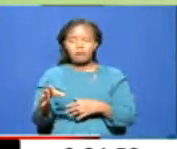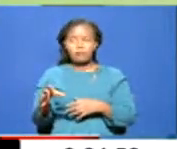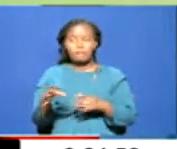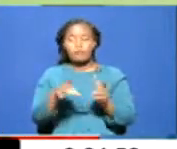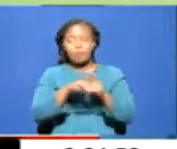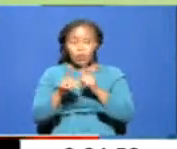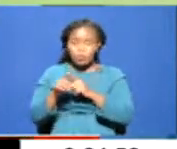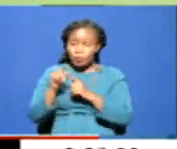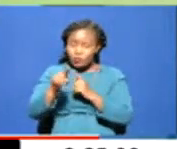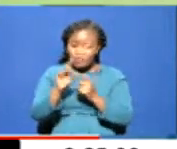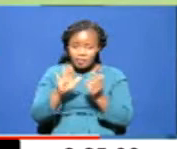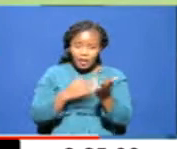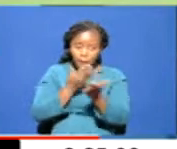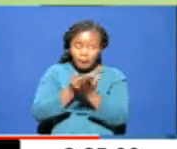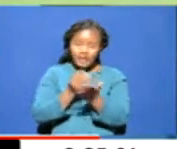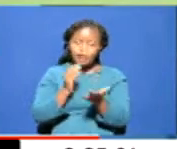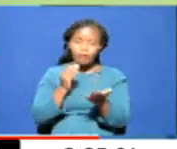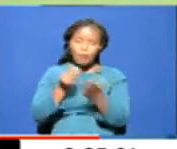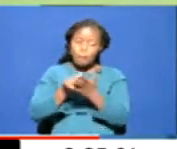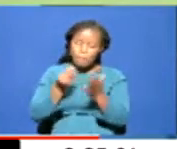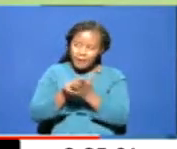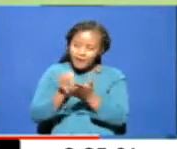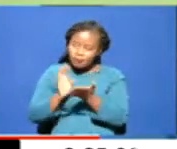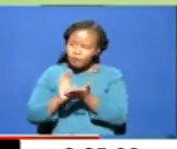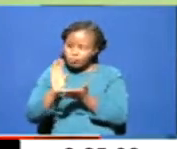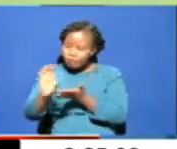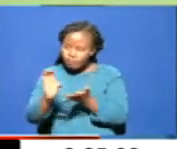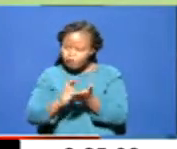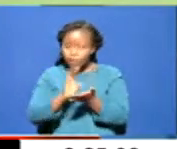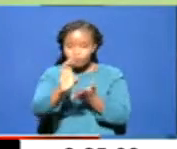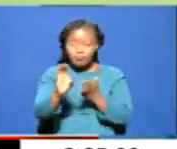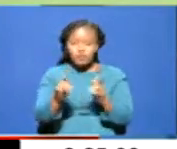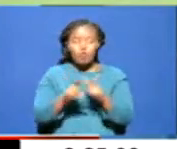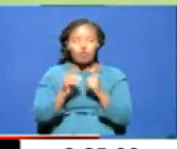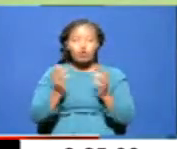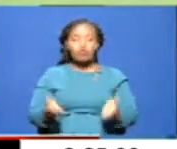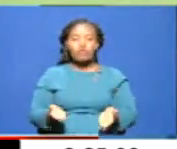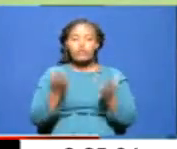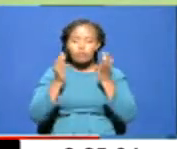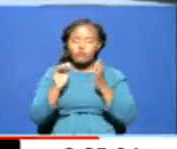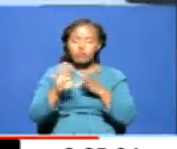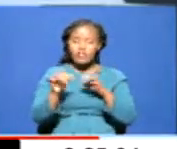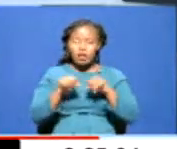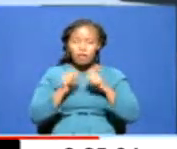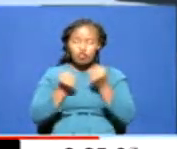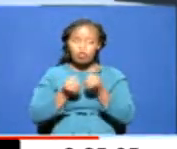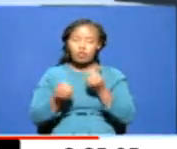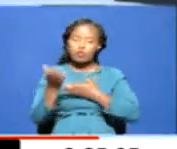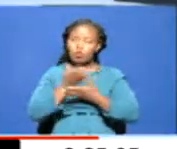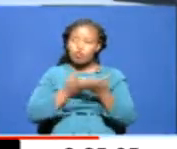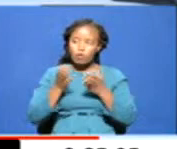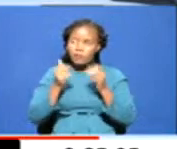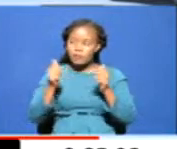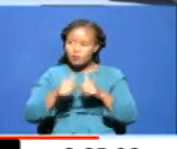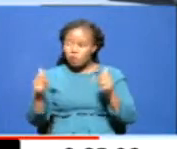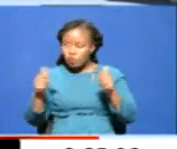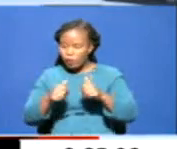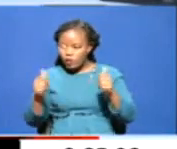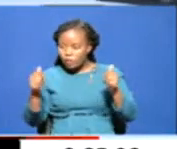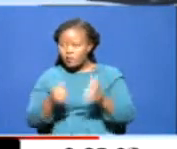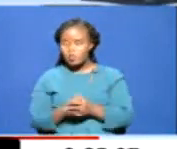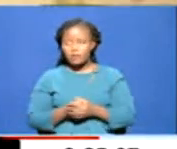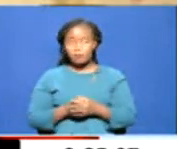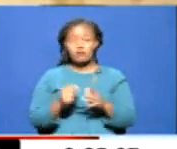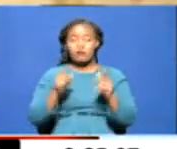apply for those funds and they'll improve your socioeconomic well-being. The Dutch Embassy said the power